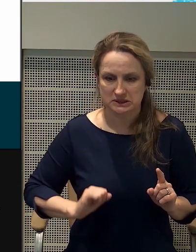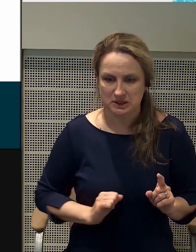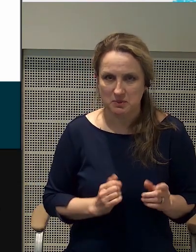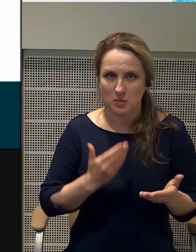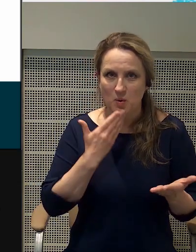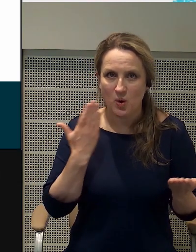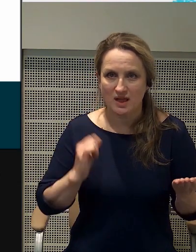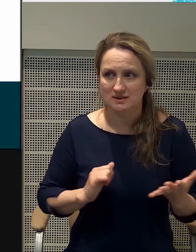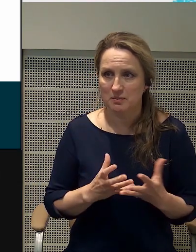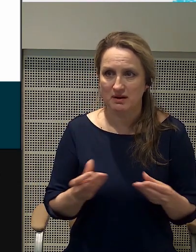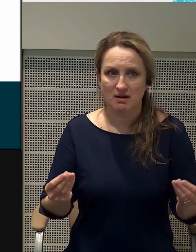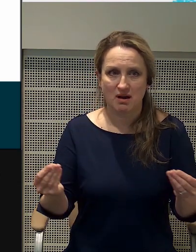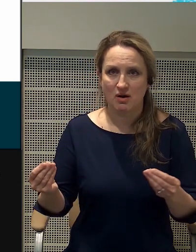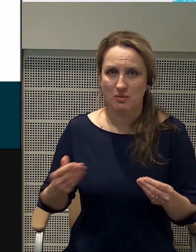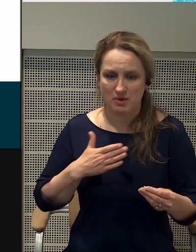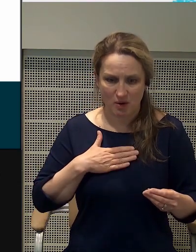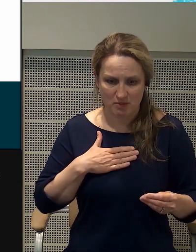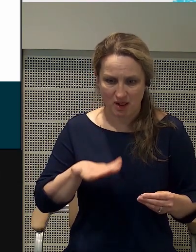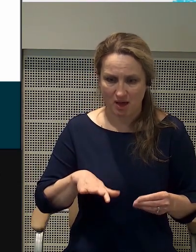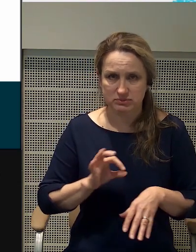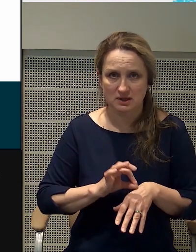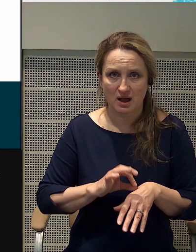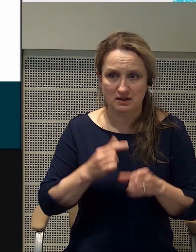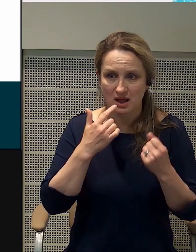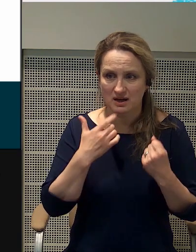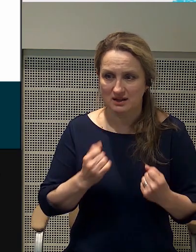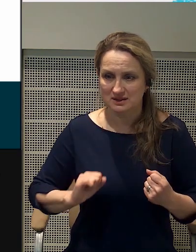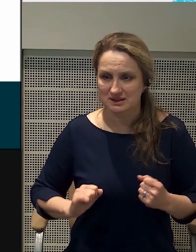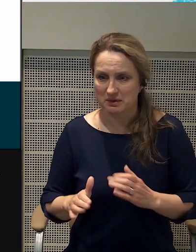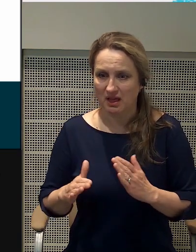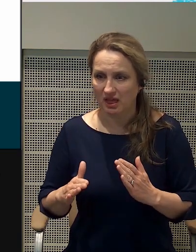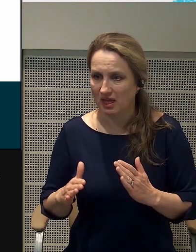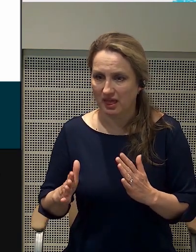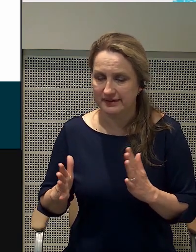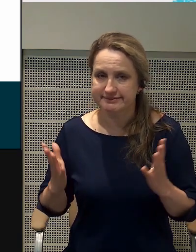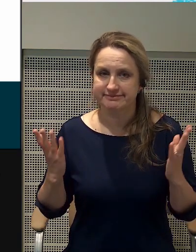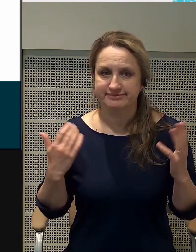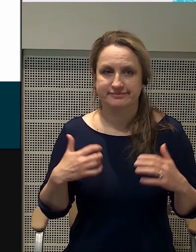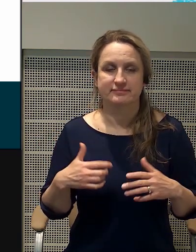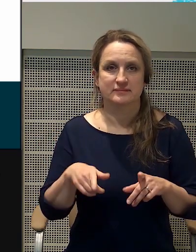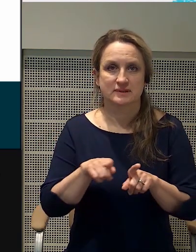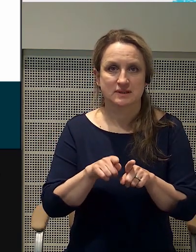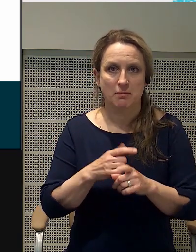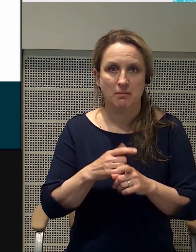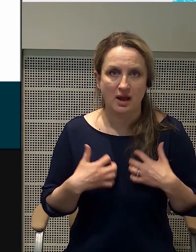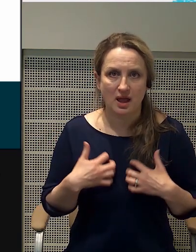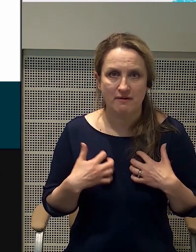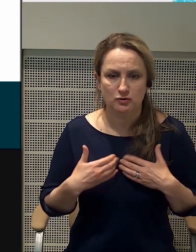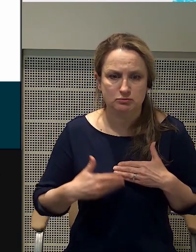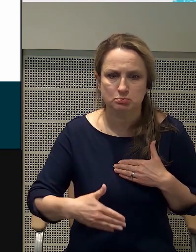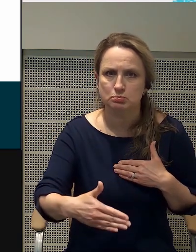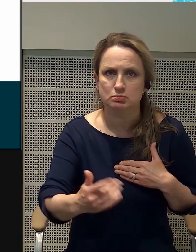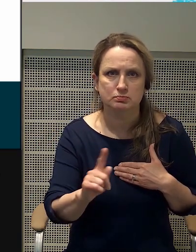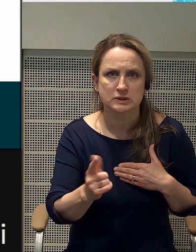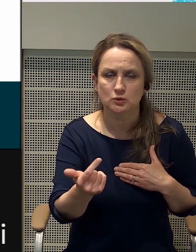indicator. Anxiety, what will the future bring? And anxiety and uncertainness about the future is main impact, but also